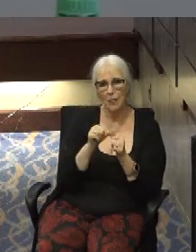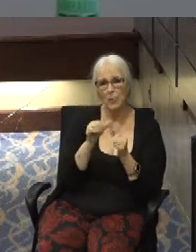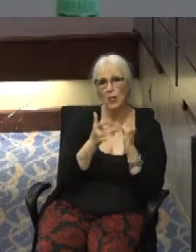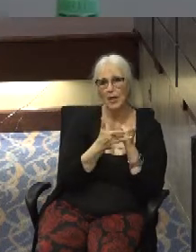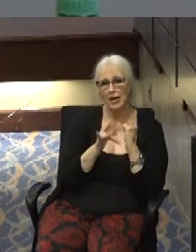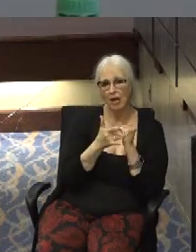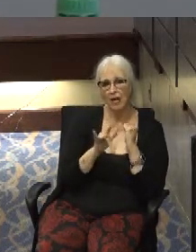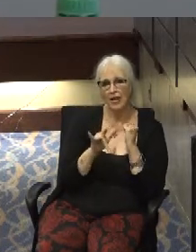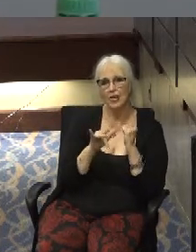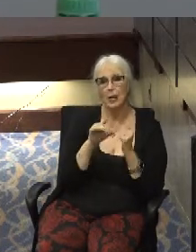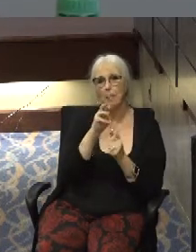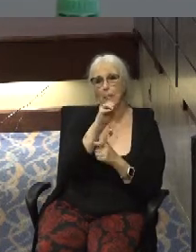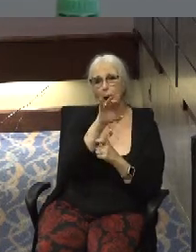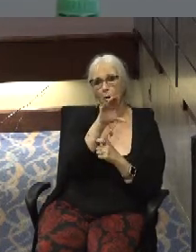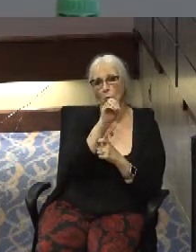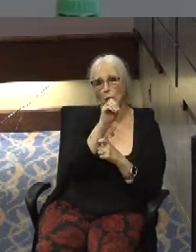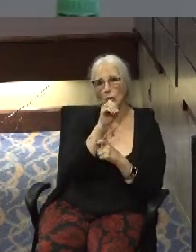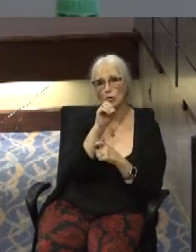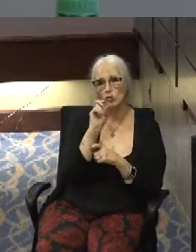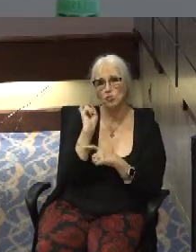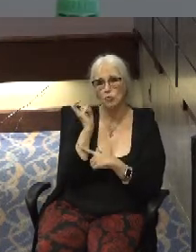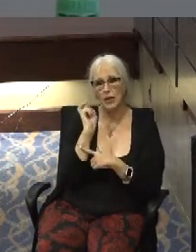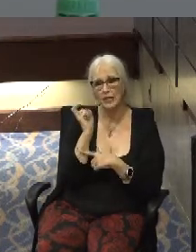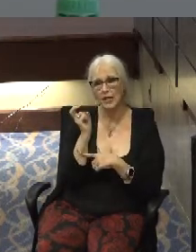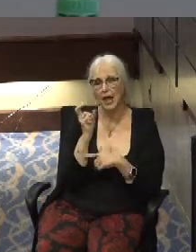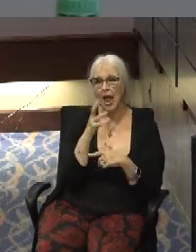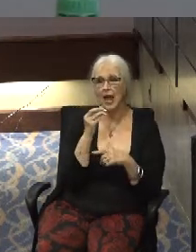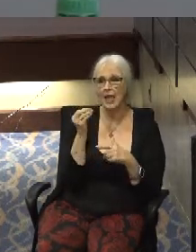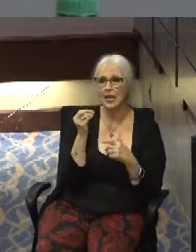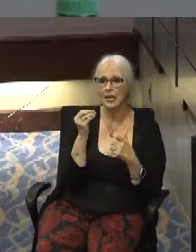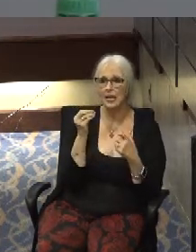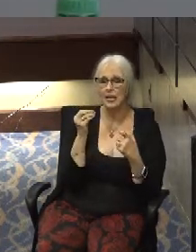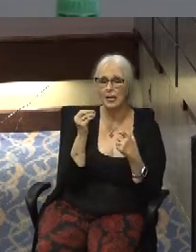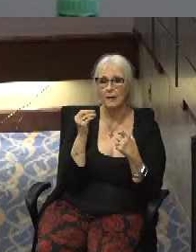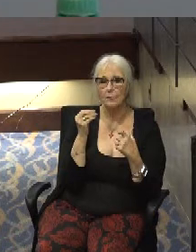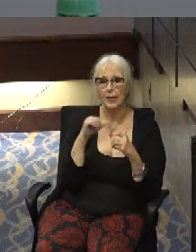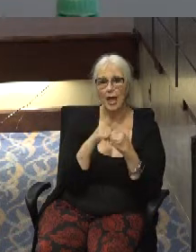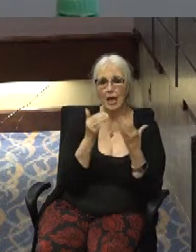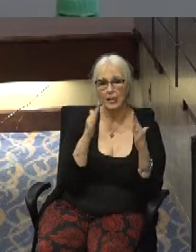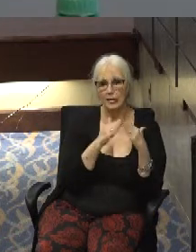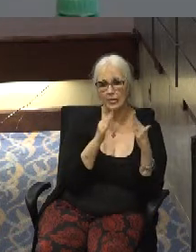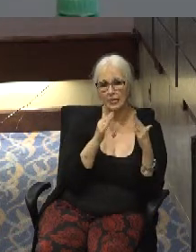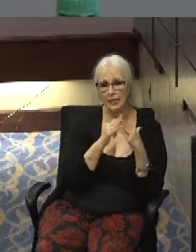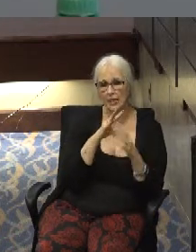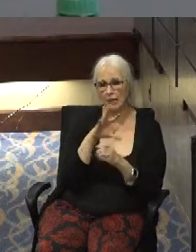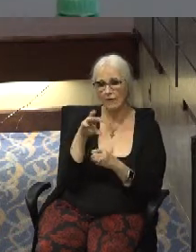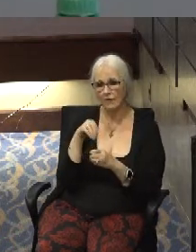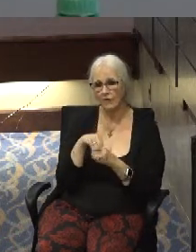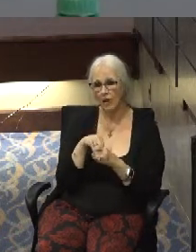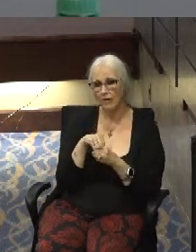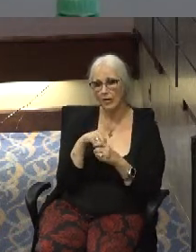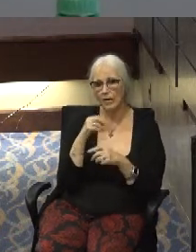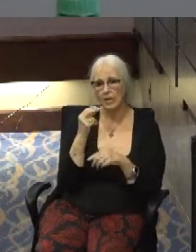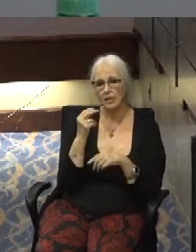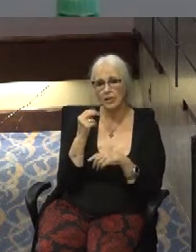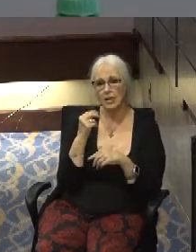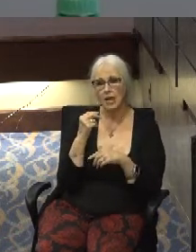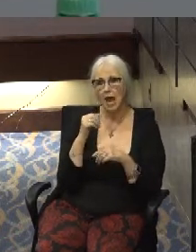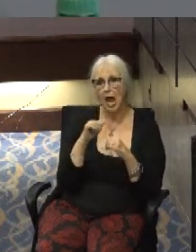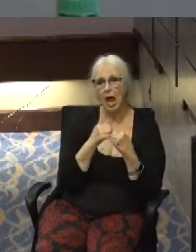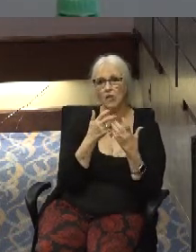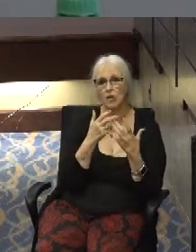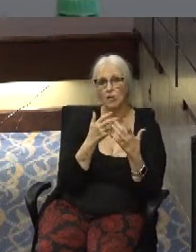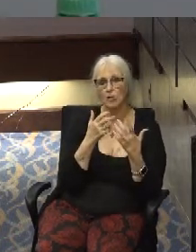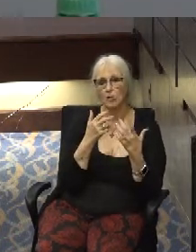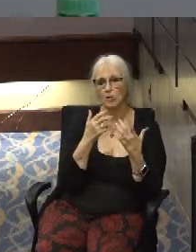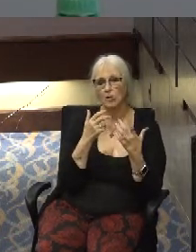technology, this microtransit availability, how the city is evolving, how the user needs are evolving, and still